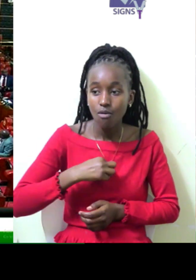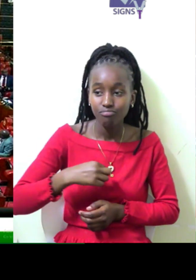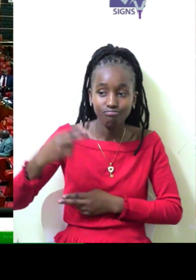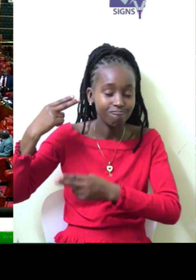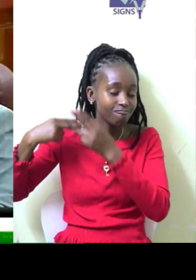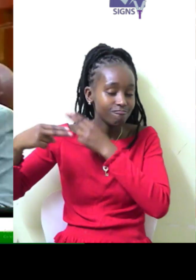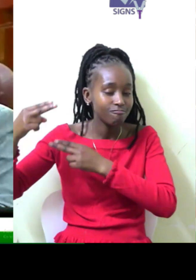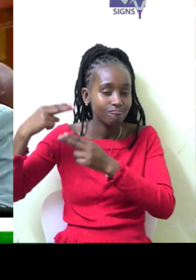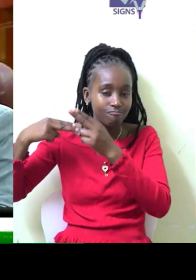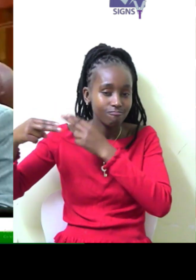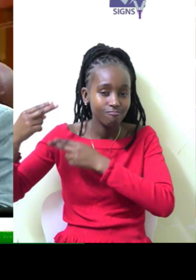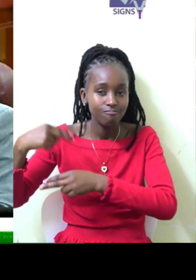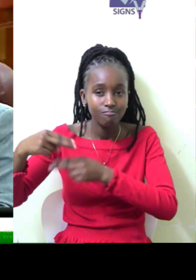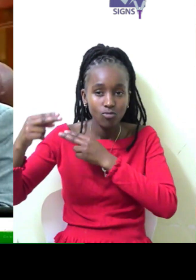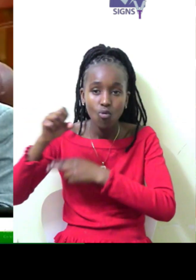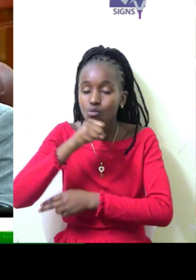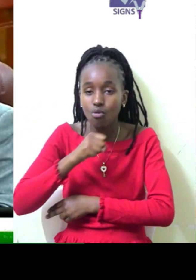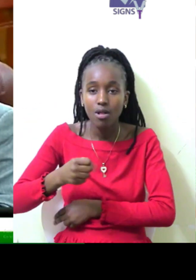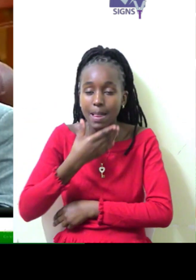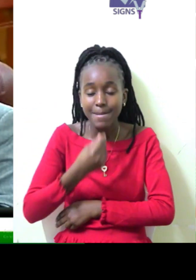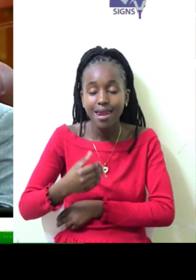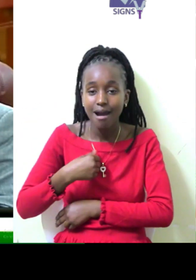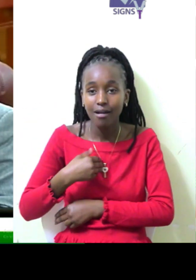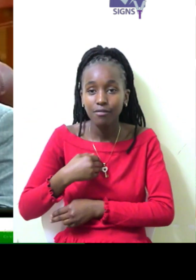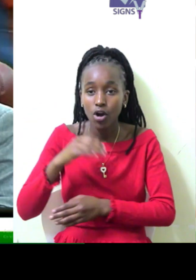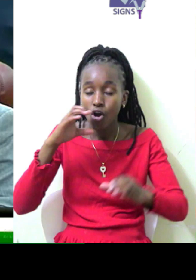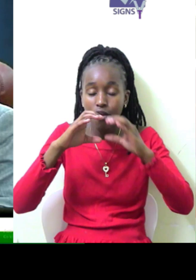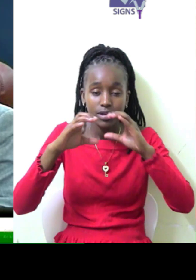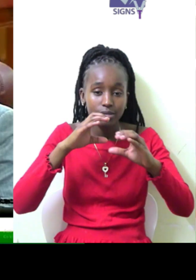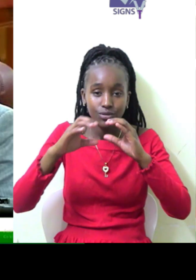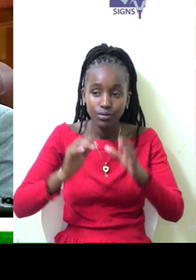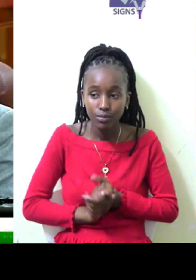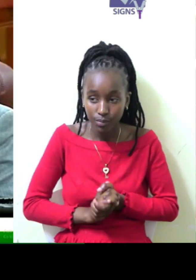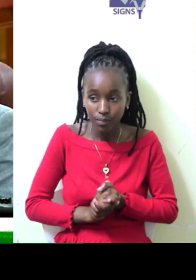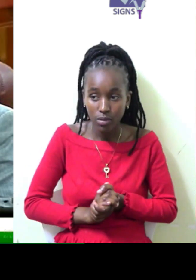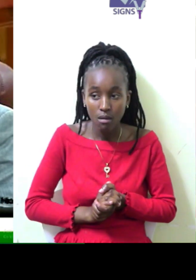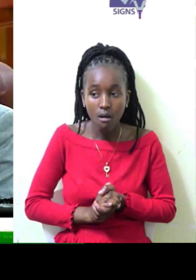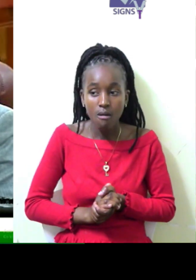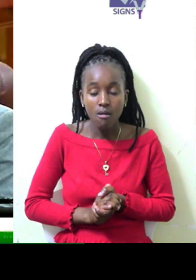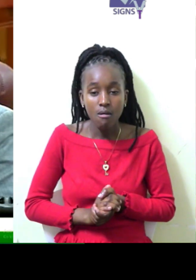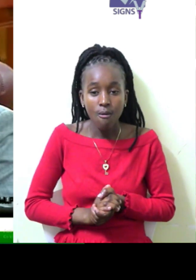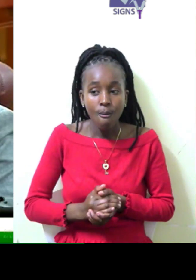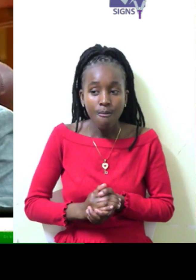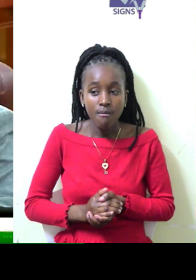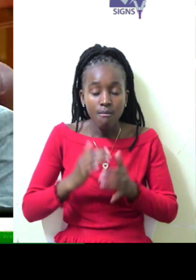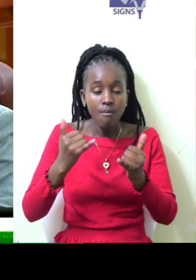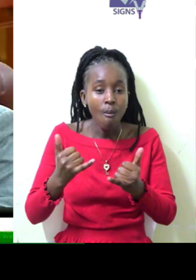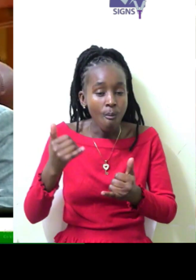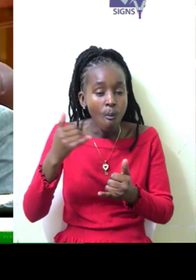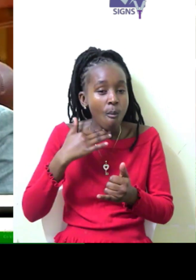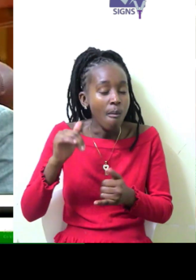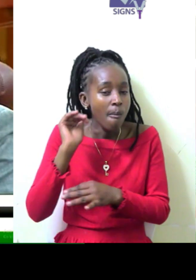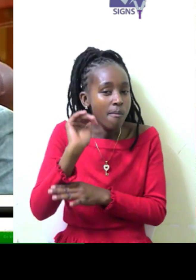had a conversation. Where do we take our newly independent